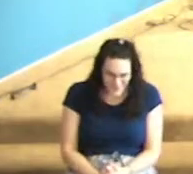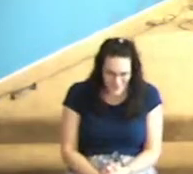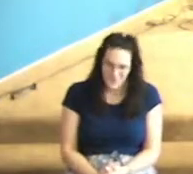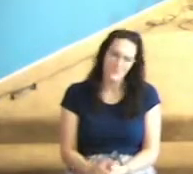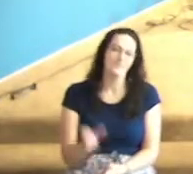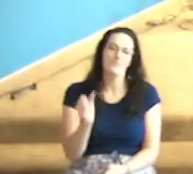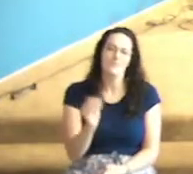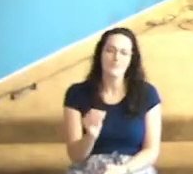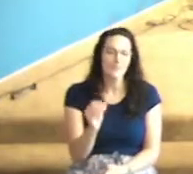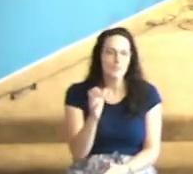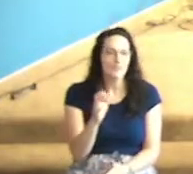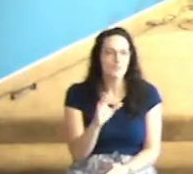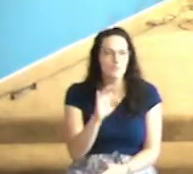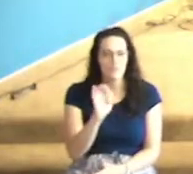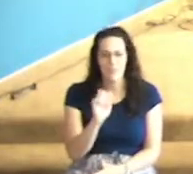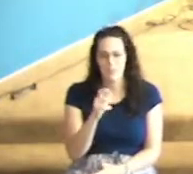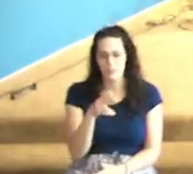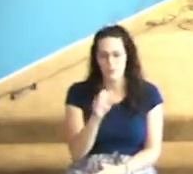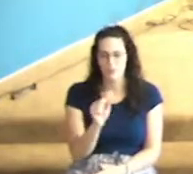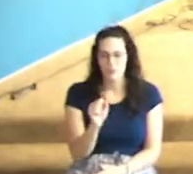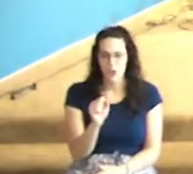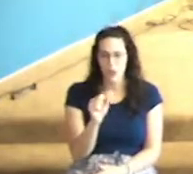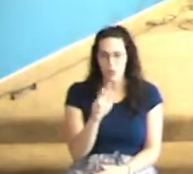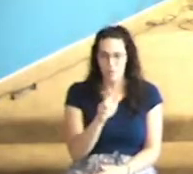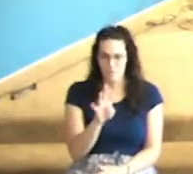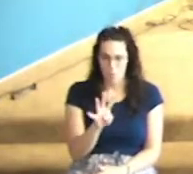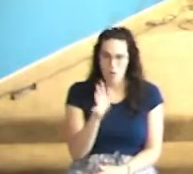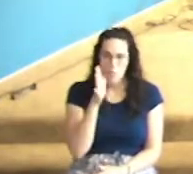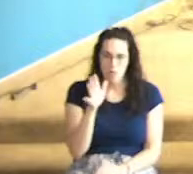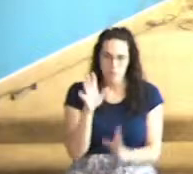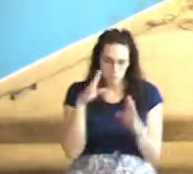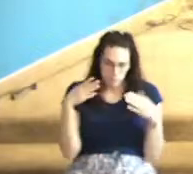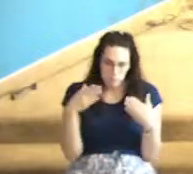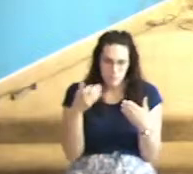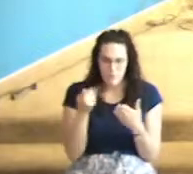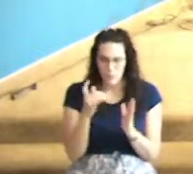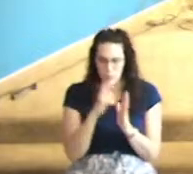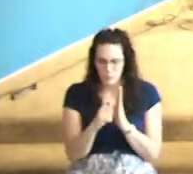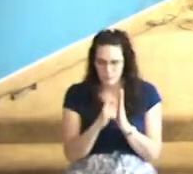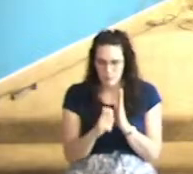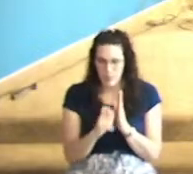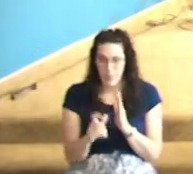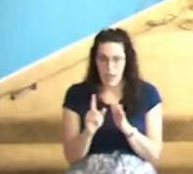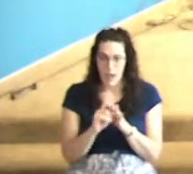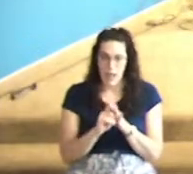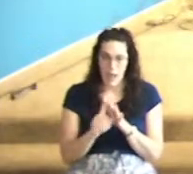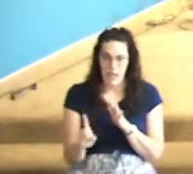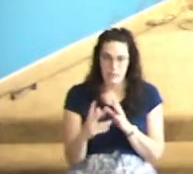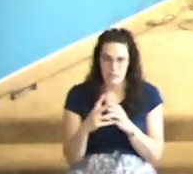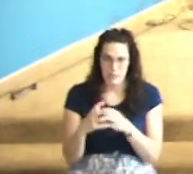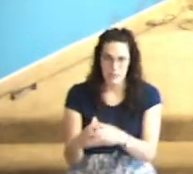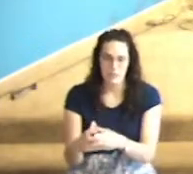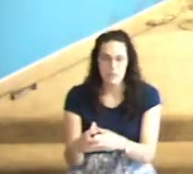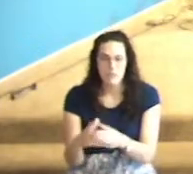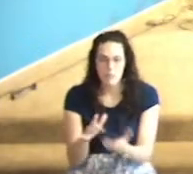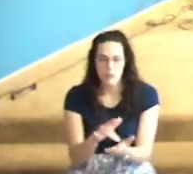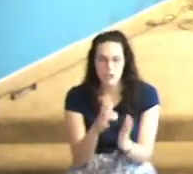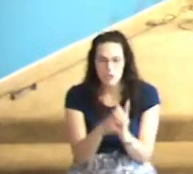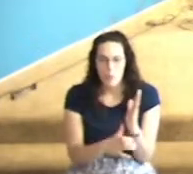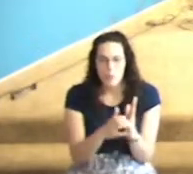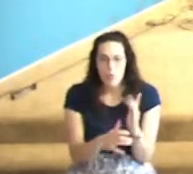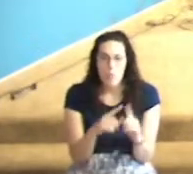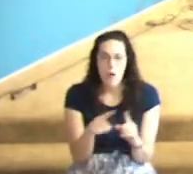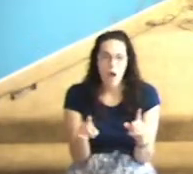34. Exodus 34, we're going to be in a handful of those sections of verses in Exodus, those middle chapters. But I have good news for